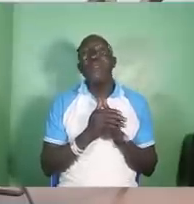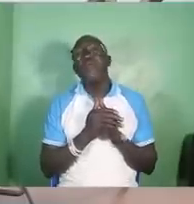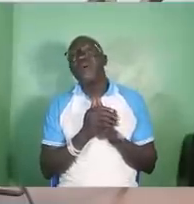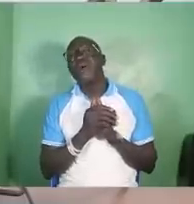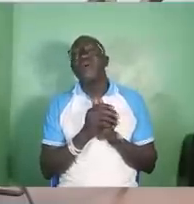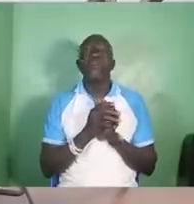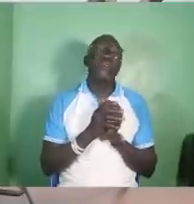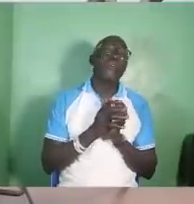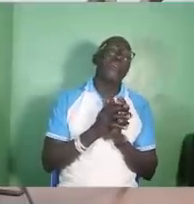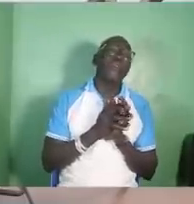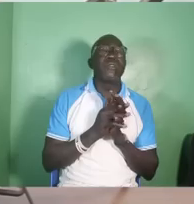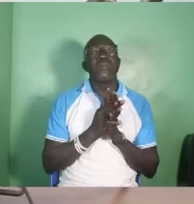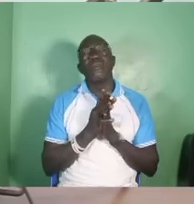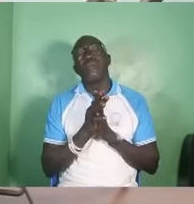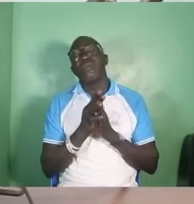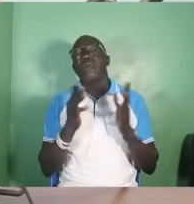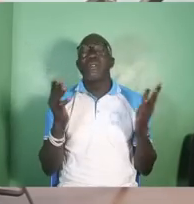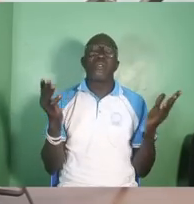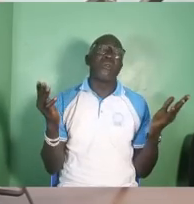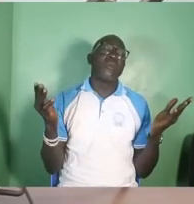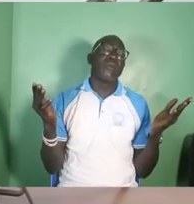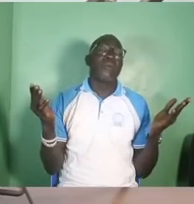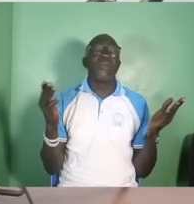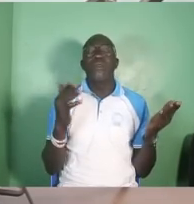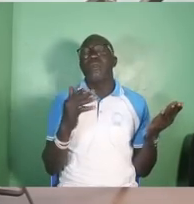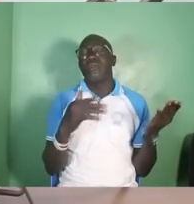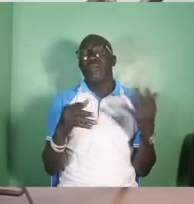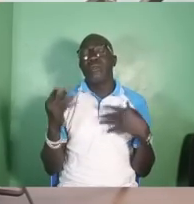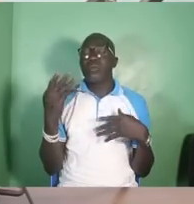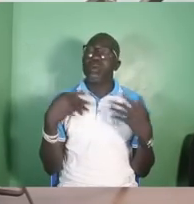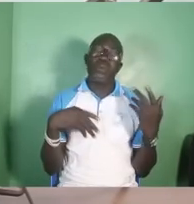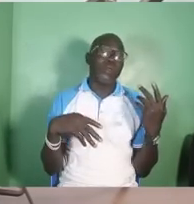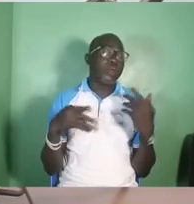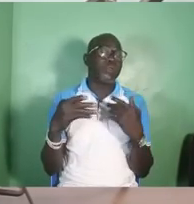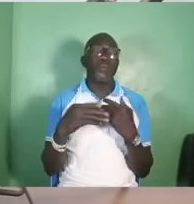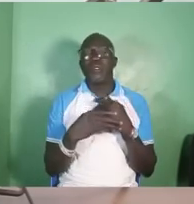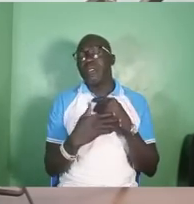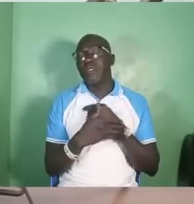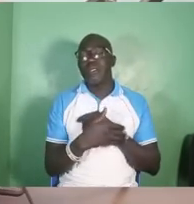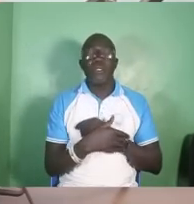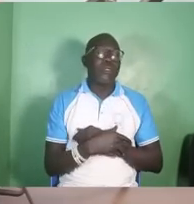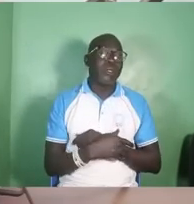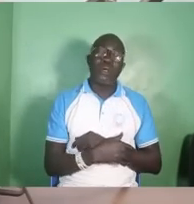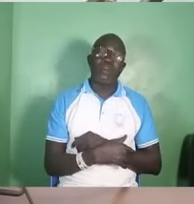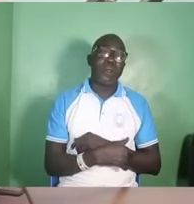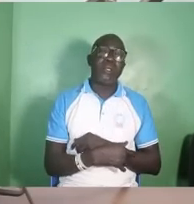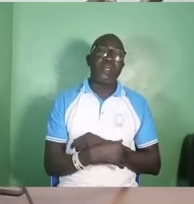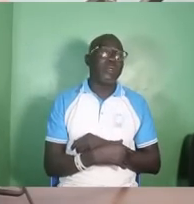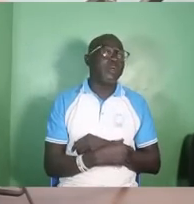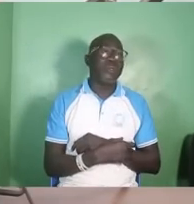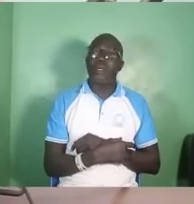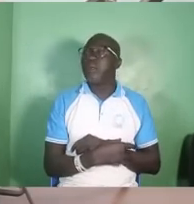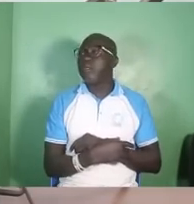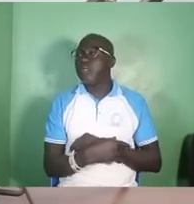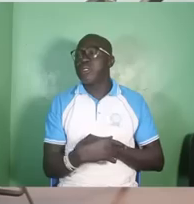openi yo yo risi. O unzo taru, pe ogo mi loju mi. Openi